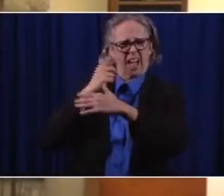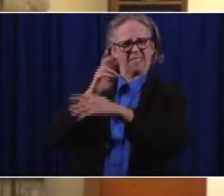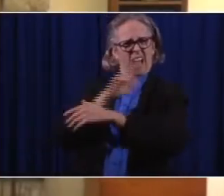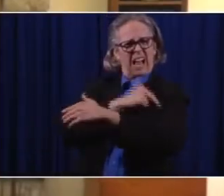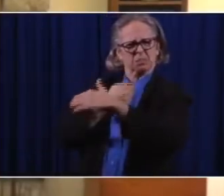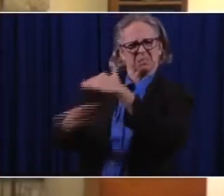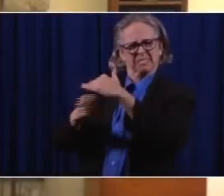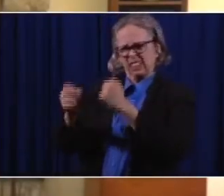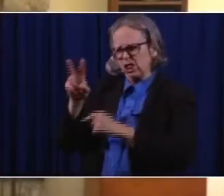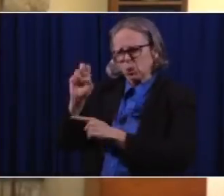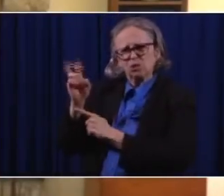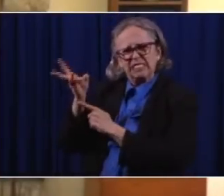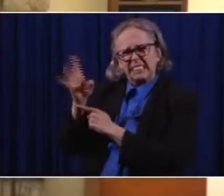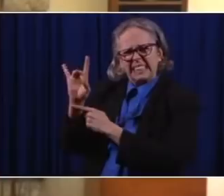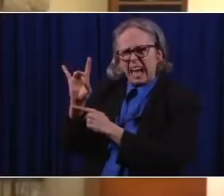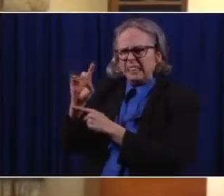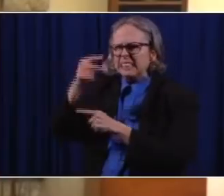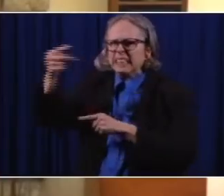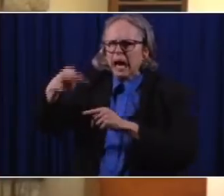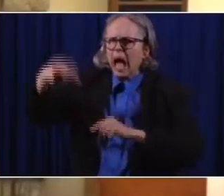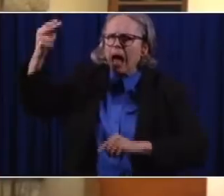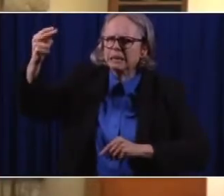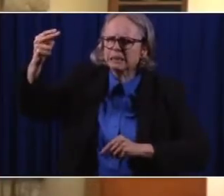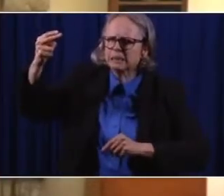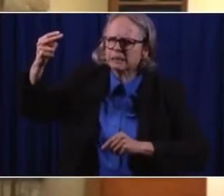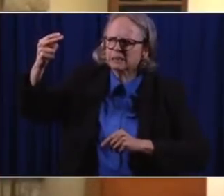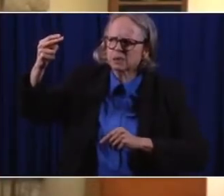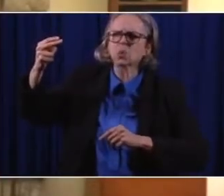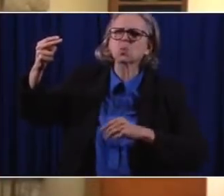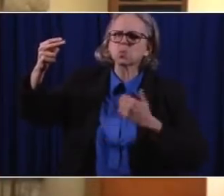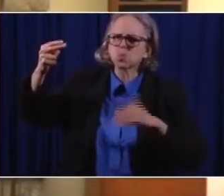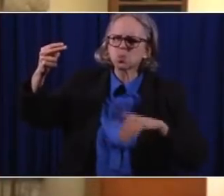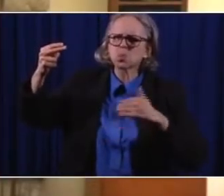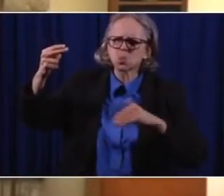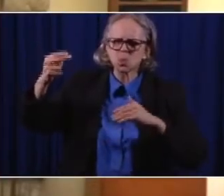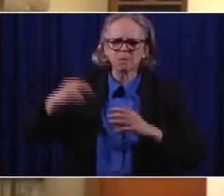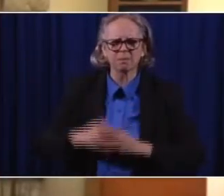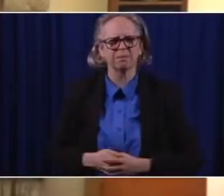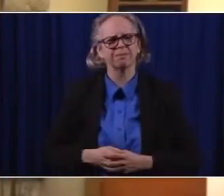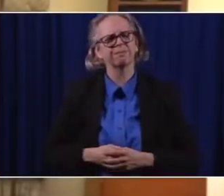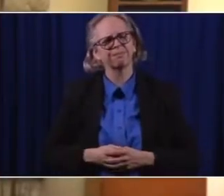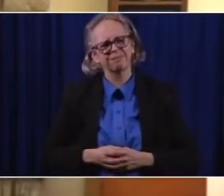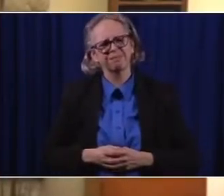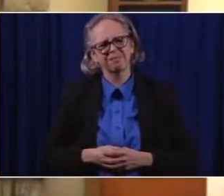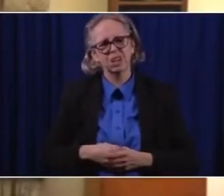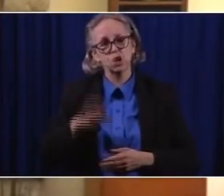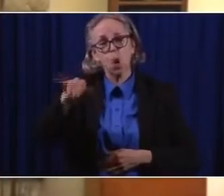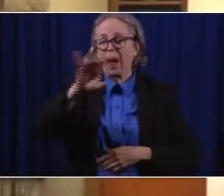hospital. Let's go to our 88 counties slide.